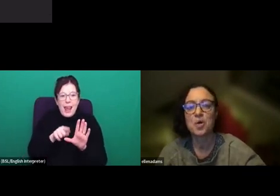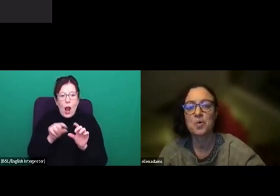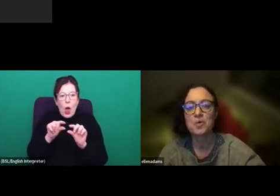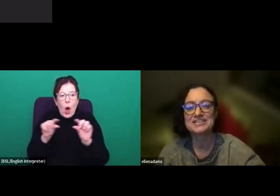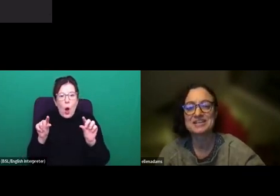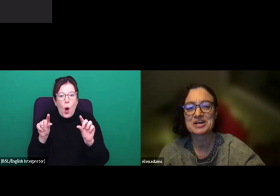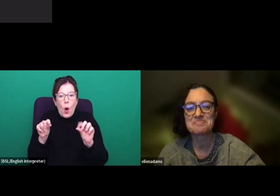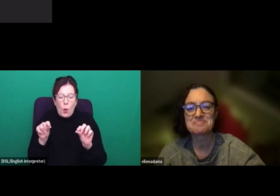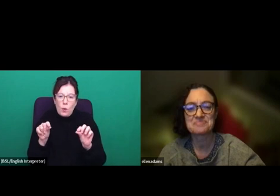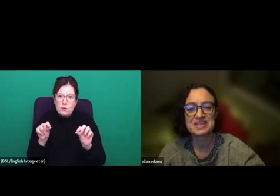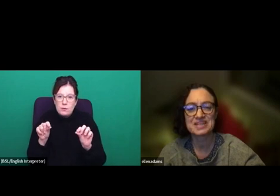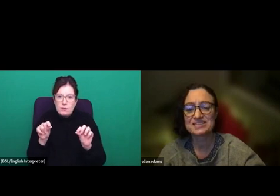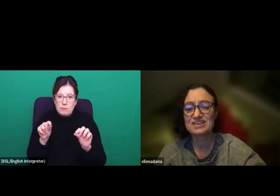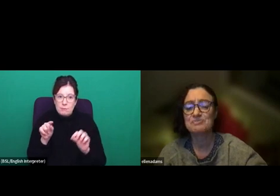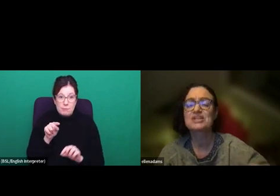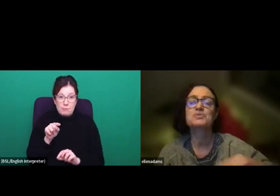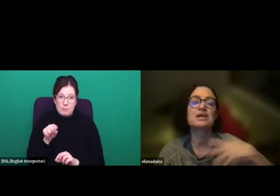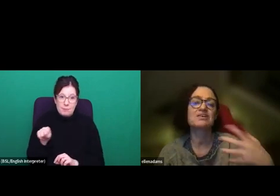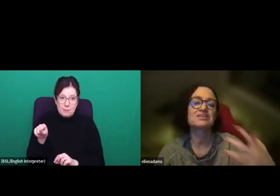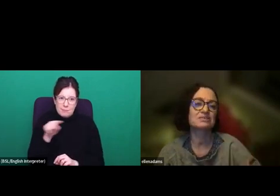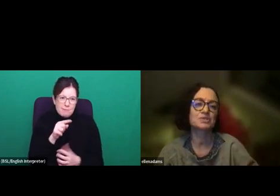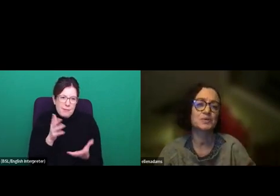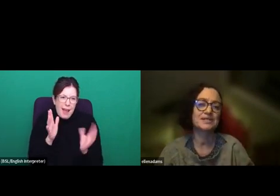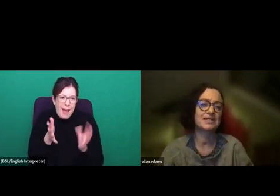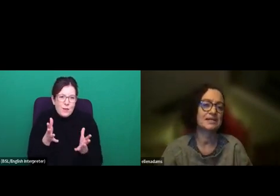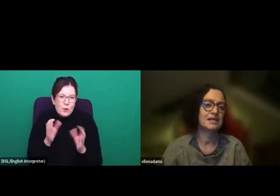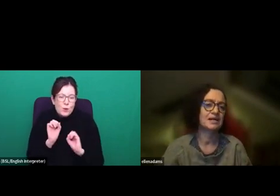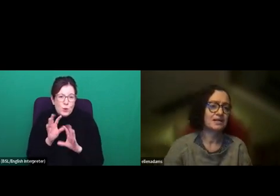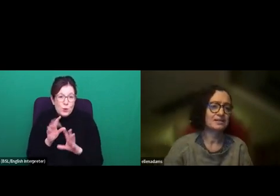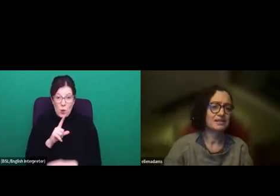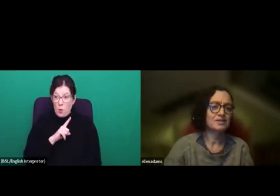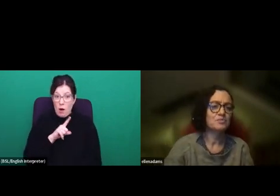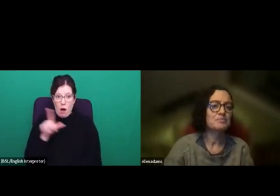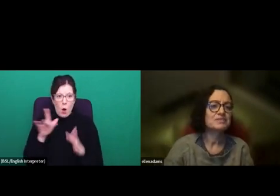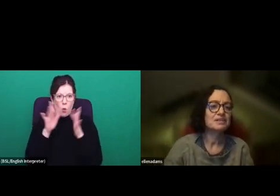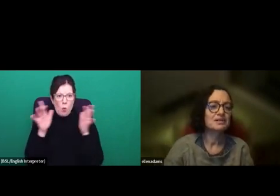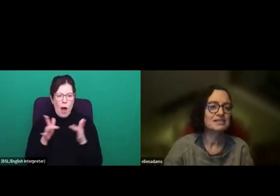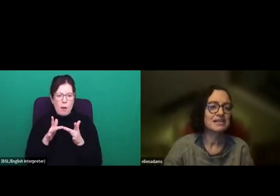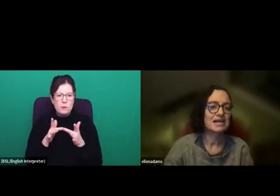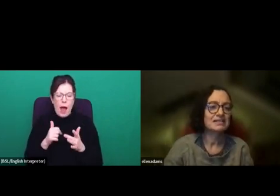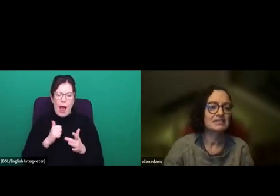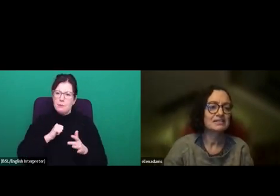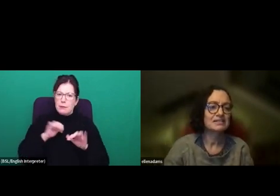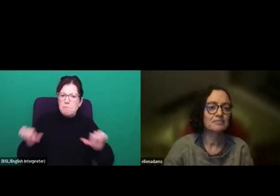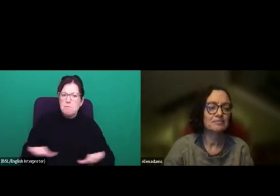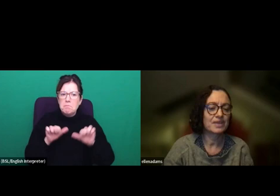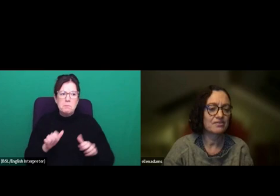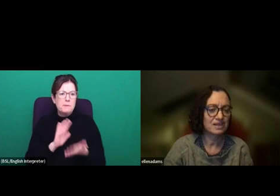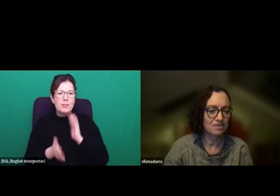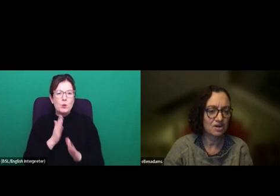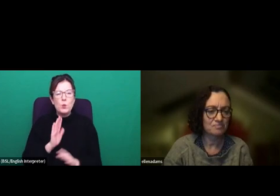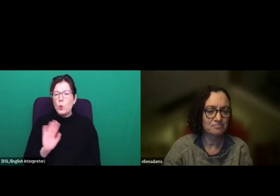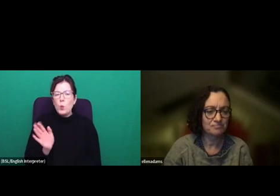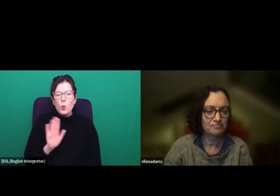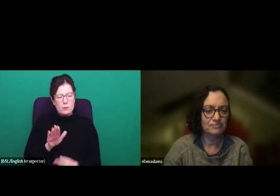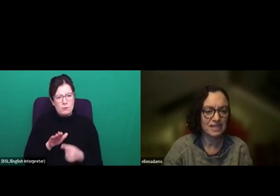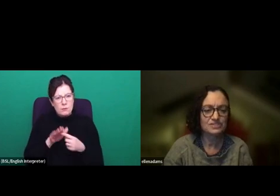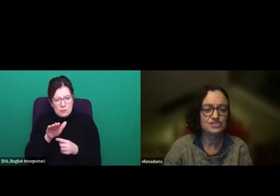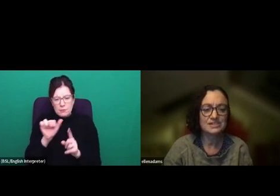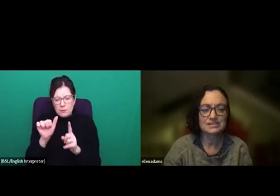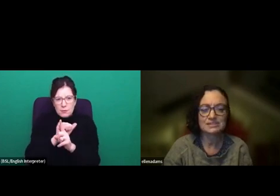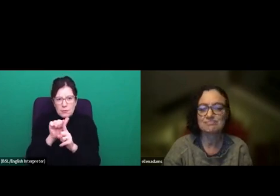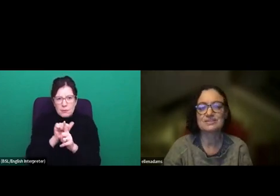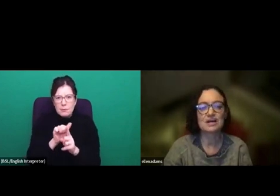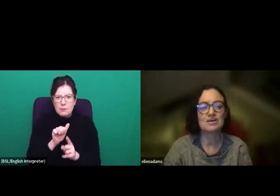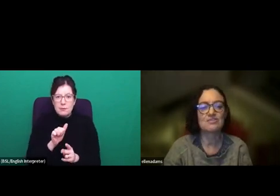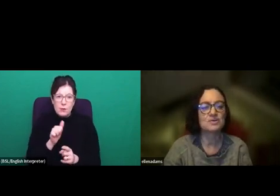know, always necessary because we are still tweaking the website, and there are